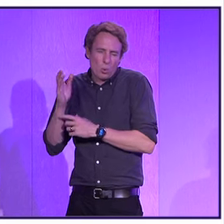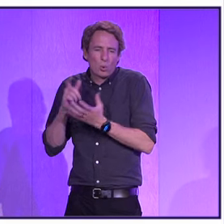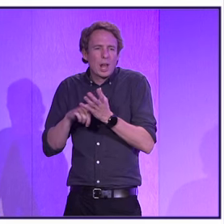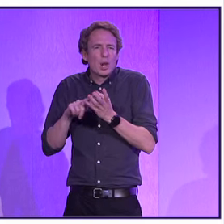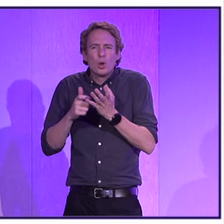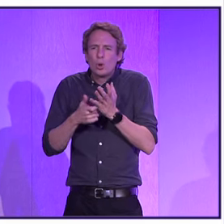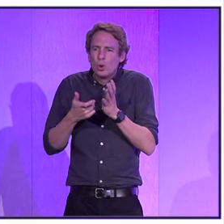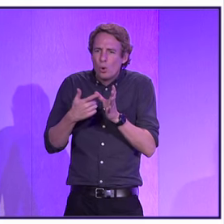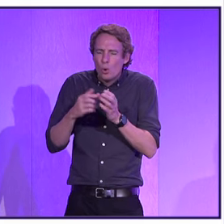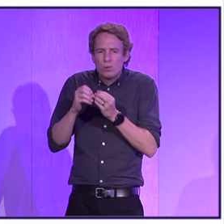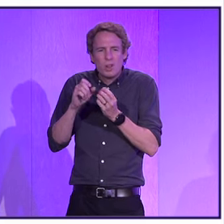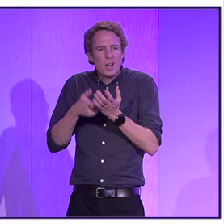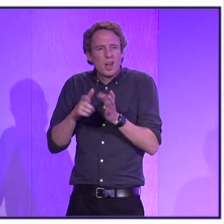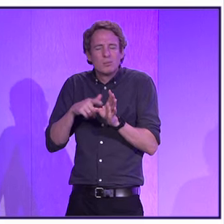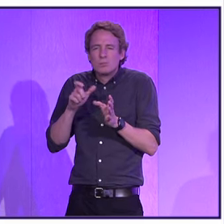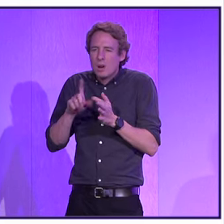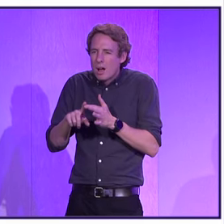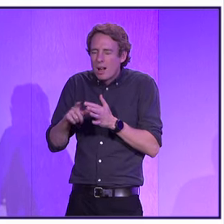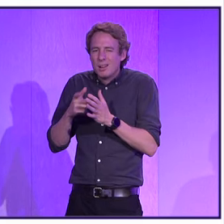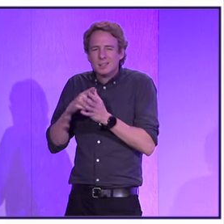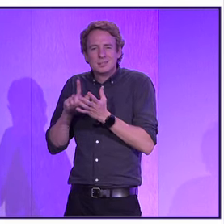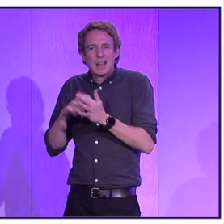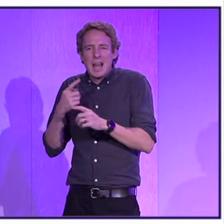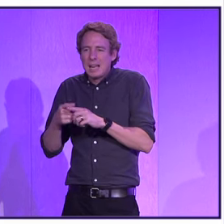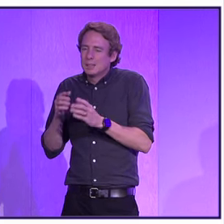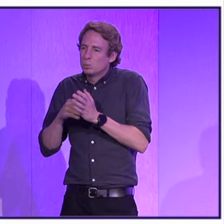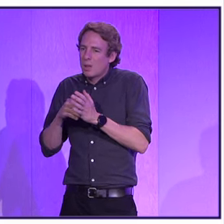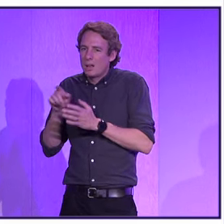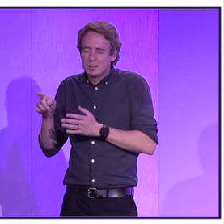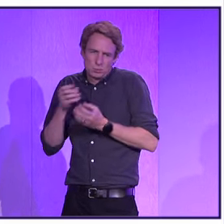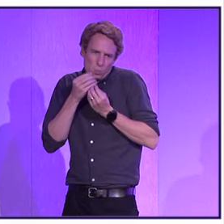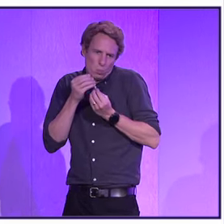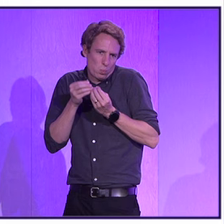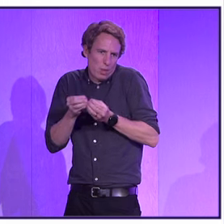Laura Weiss and Alex Morgades. It's a good one to go and have a look at.